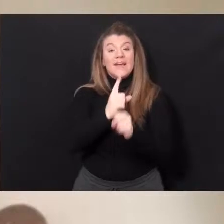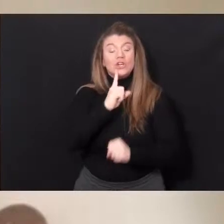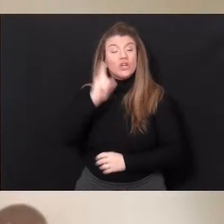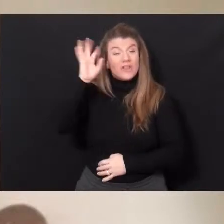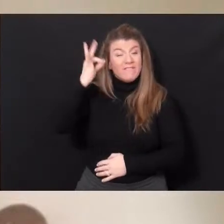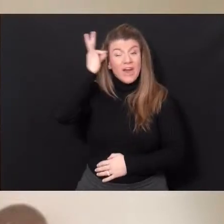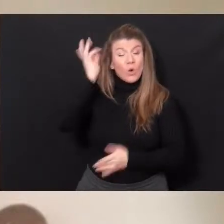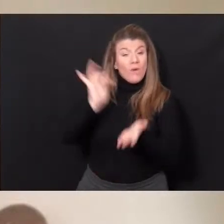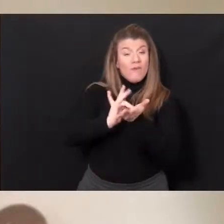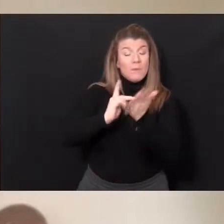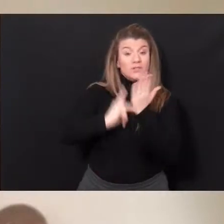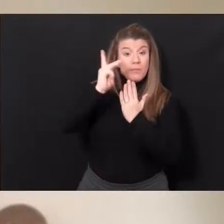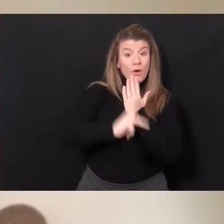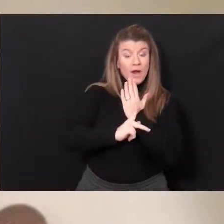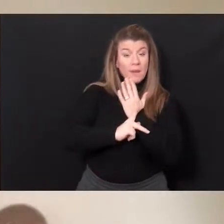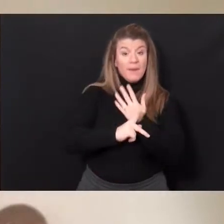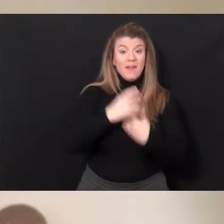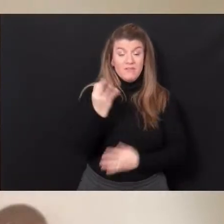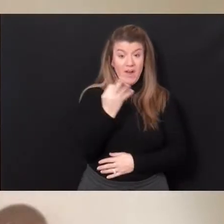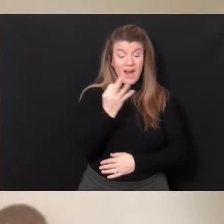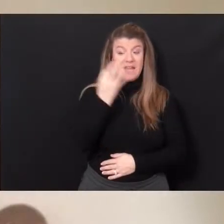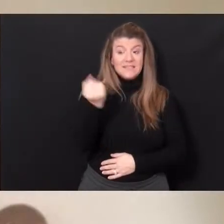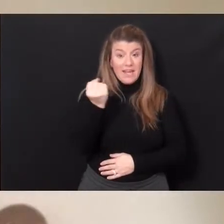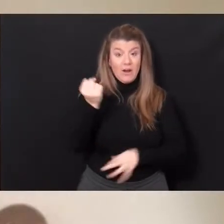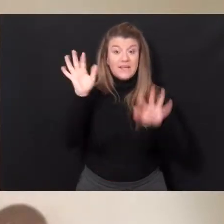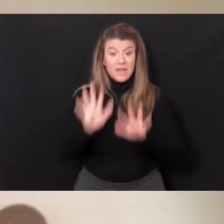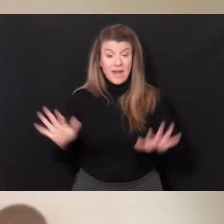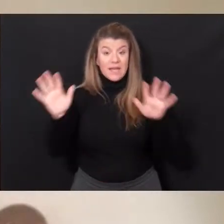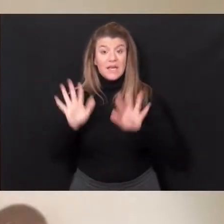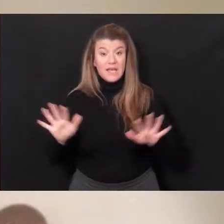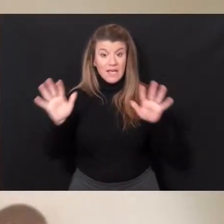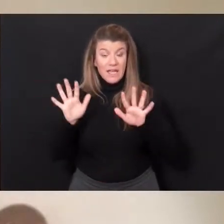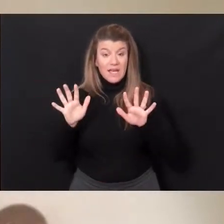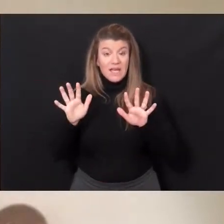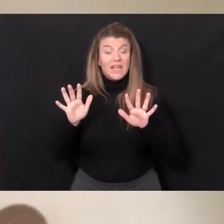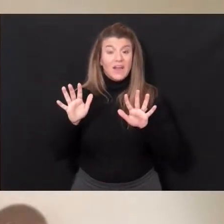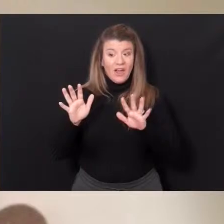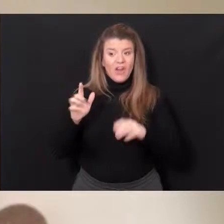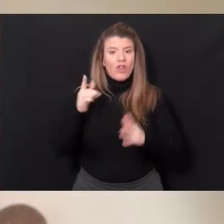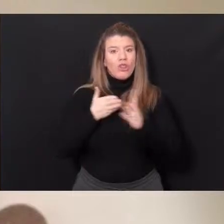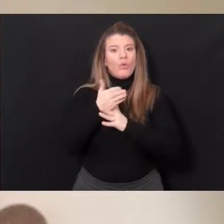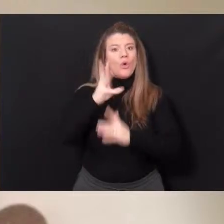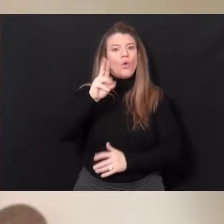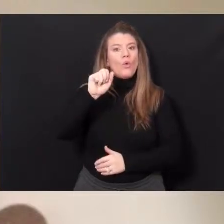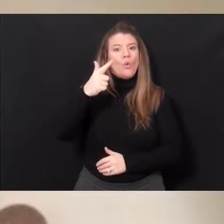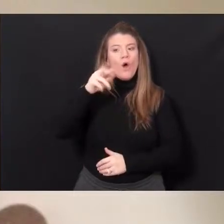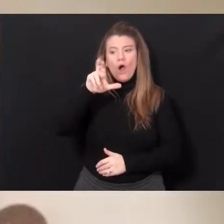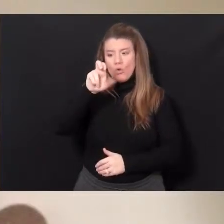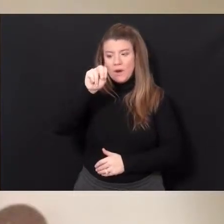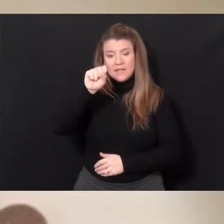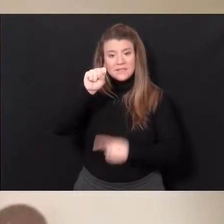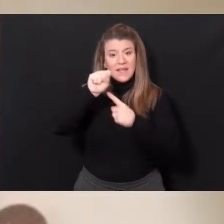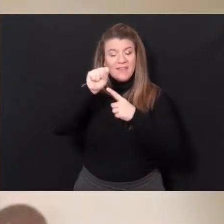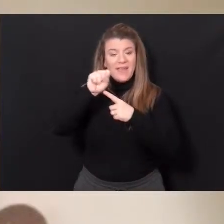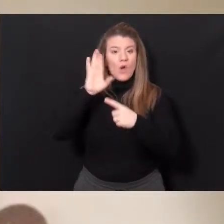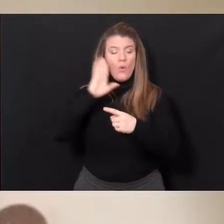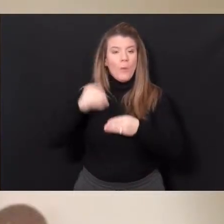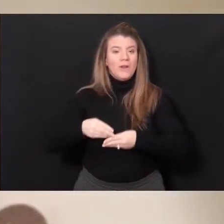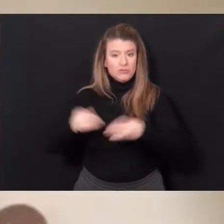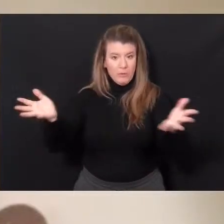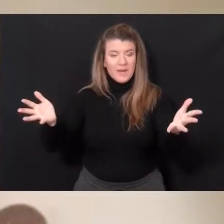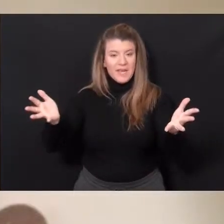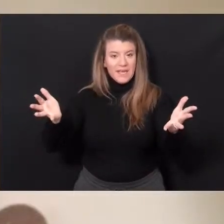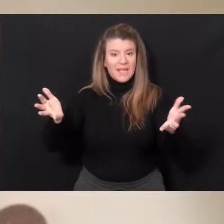pharmacy program Friday, Saturday, and Sunday through Walgreens will be distributing